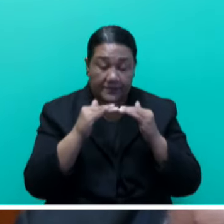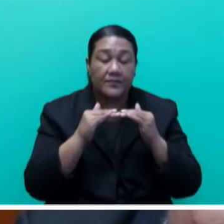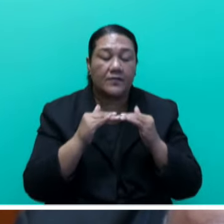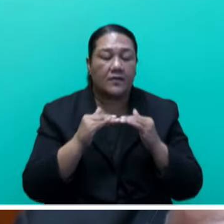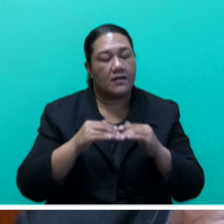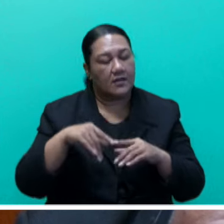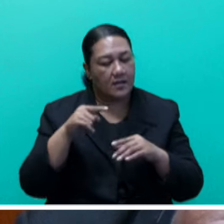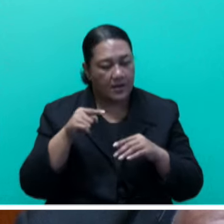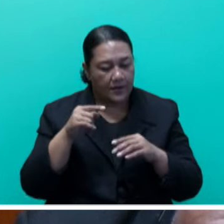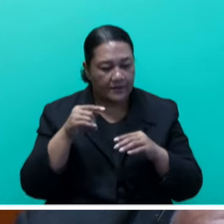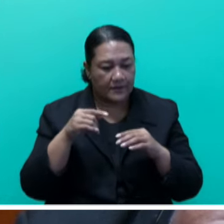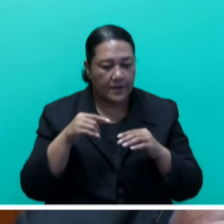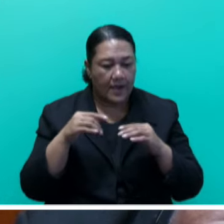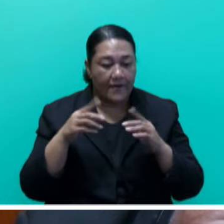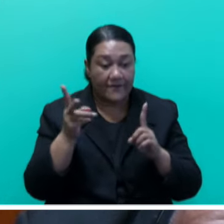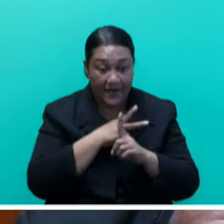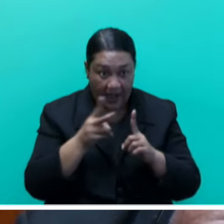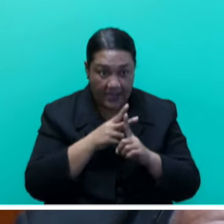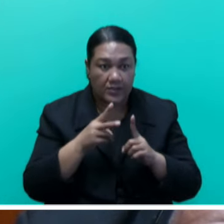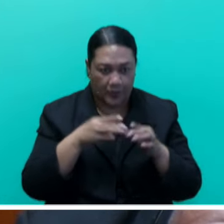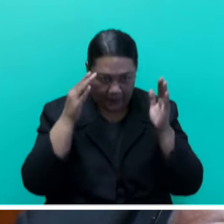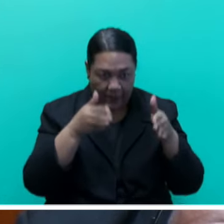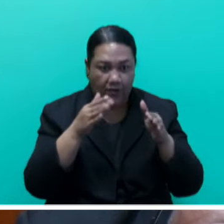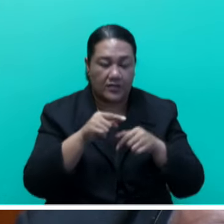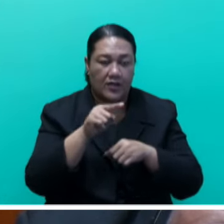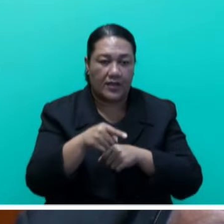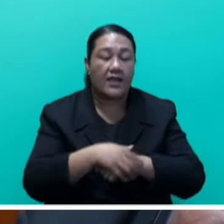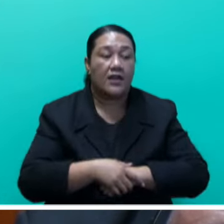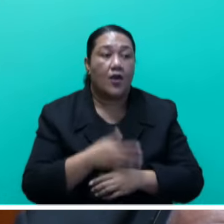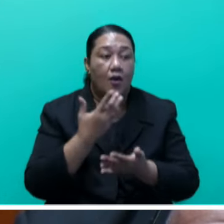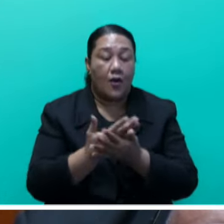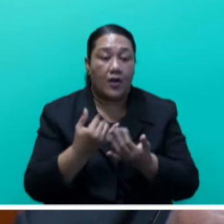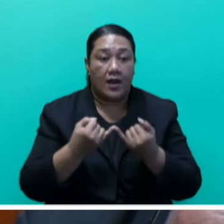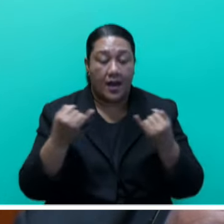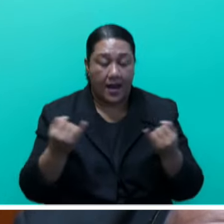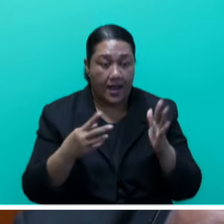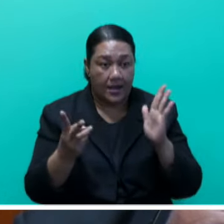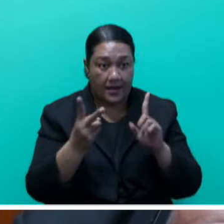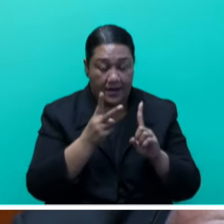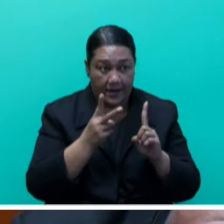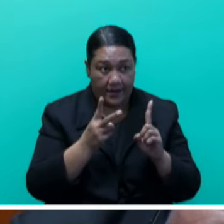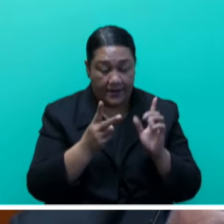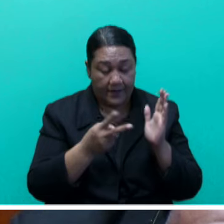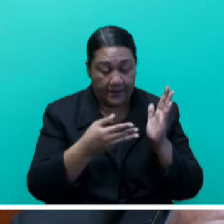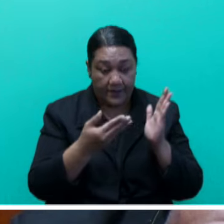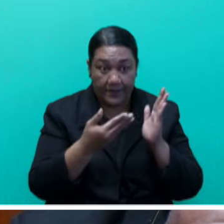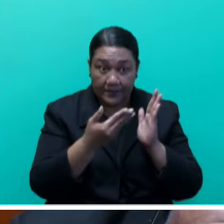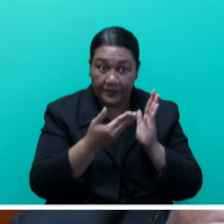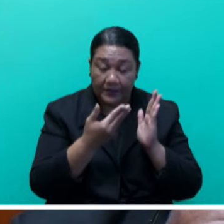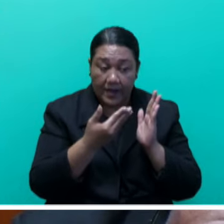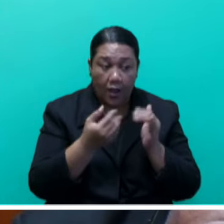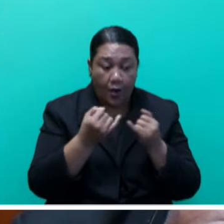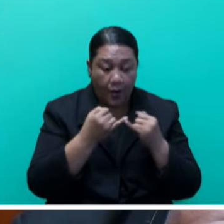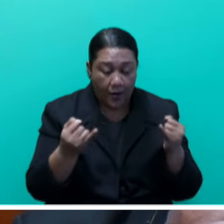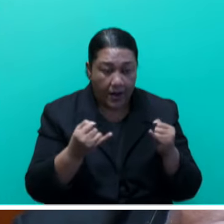on, including a gender analysis of the online safety legislation and the landscape. Honorable Speaker, in